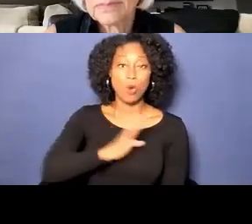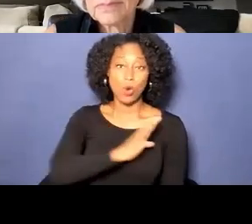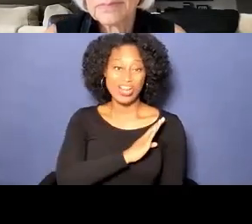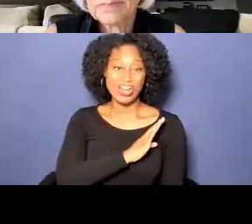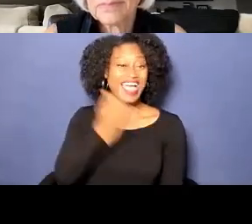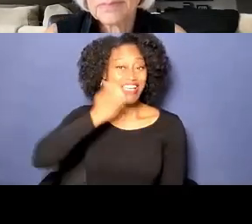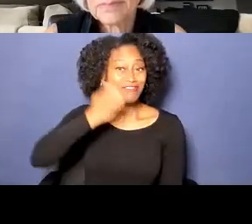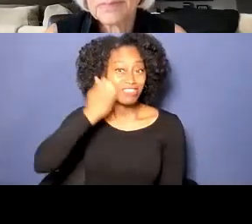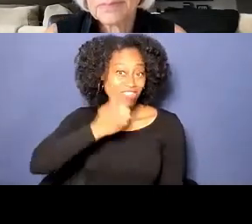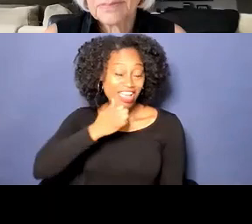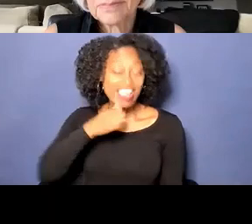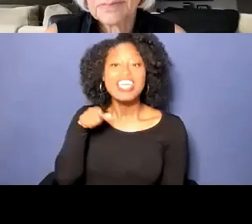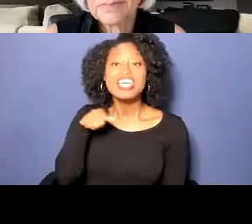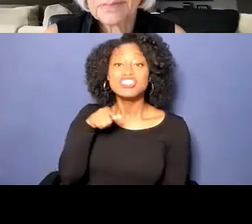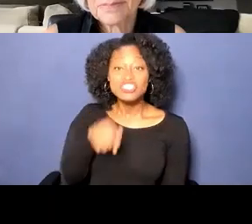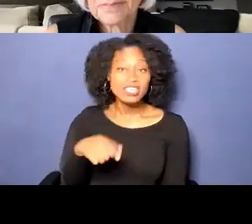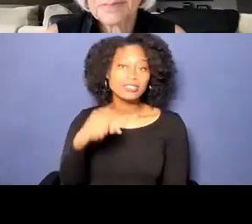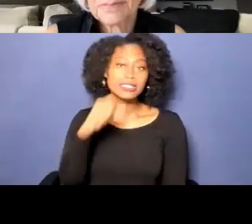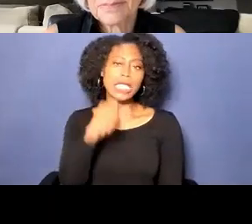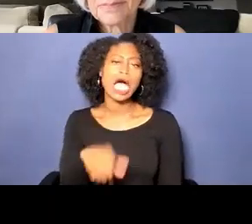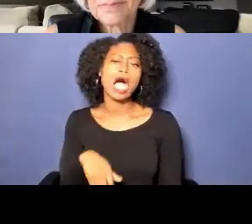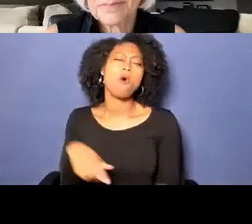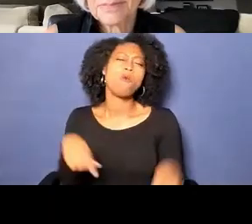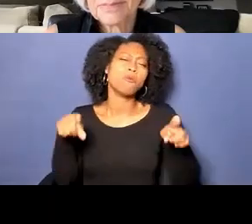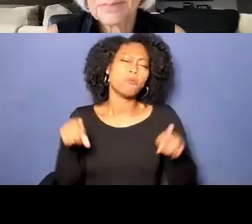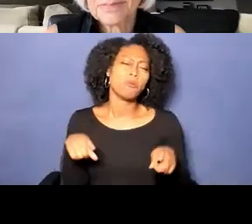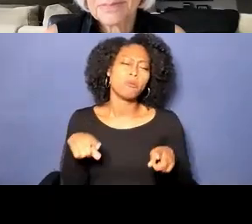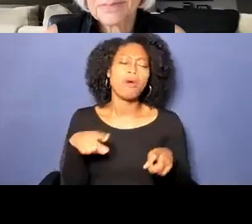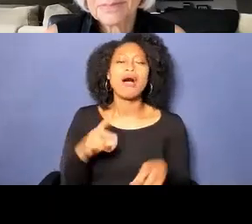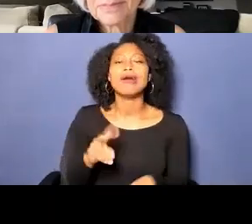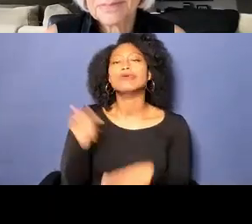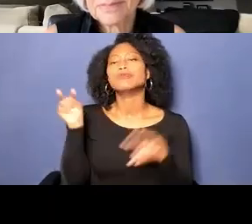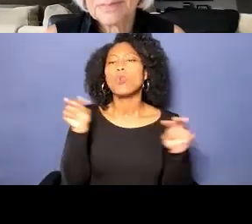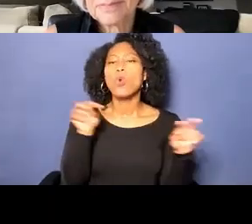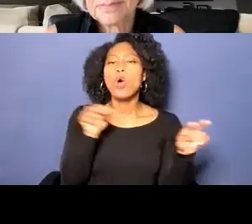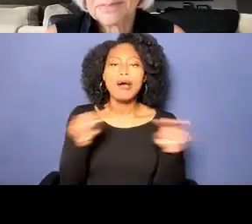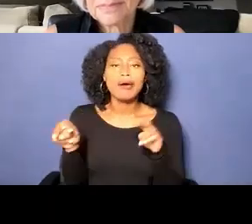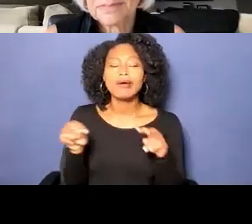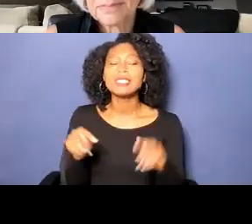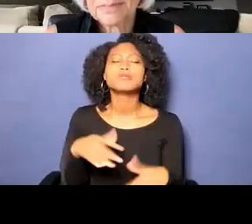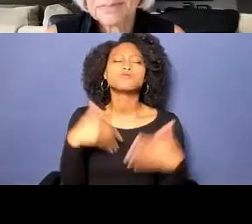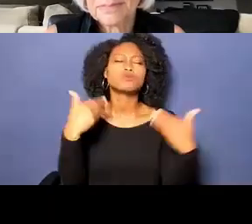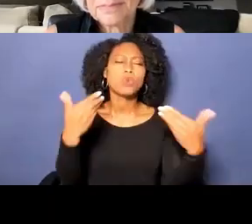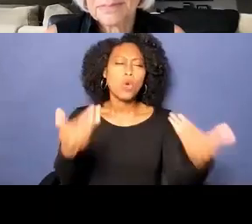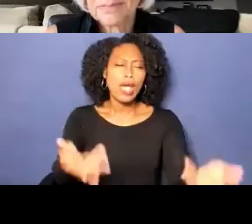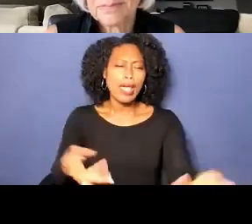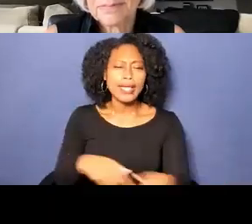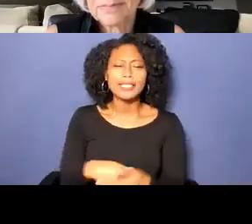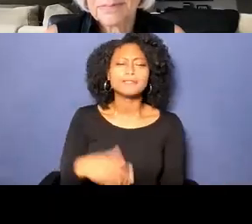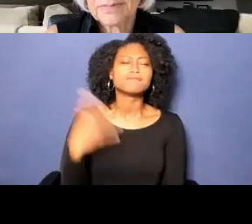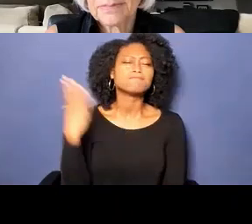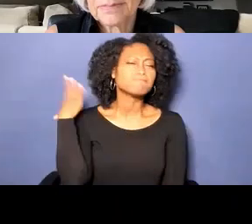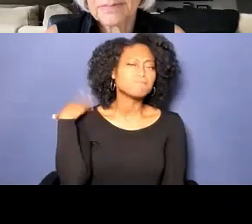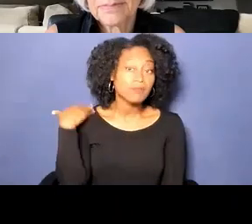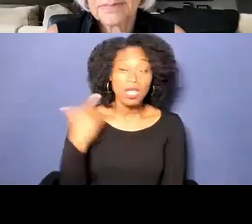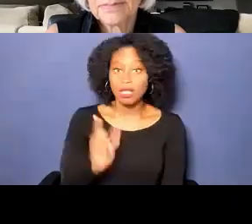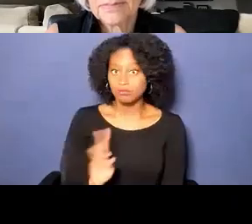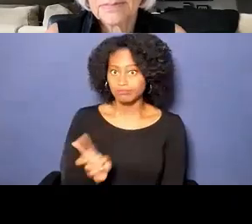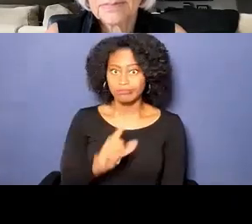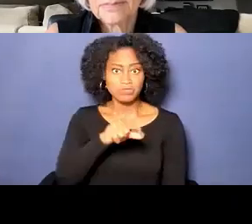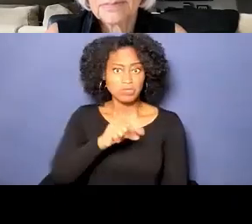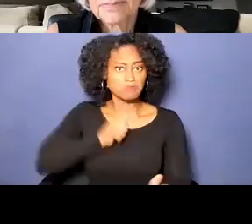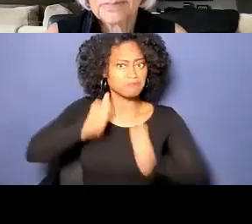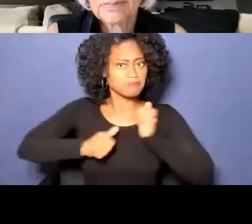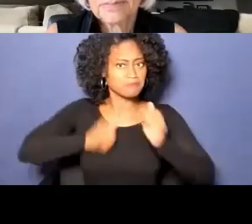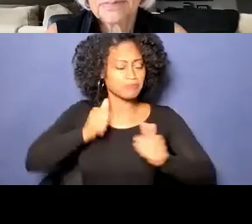our board that presides and expects the nuggets of applause. She's really an active part of